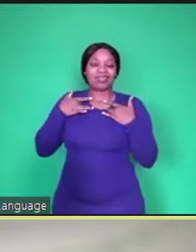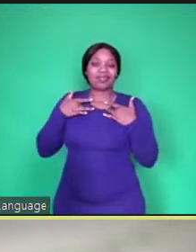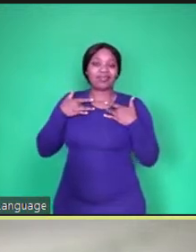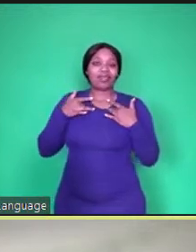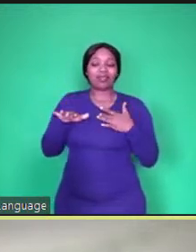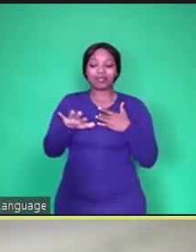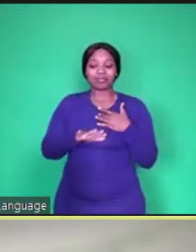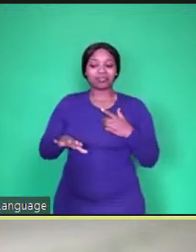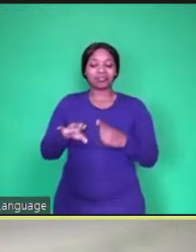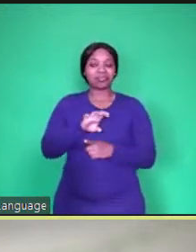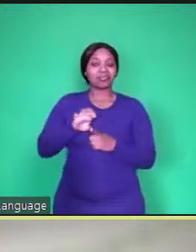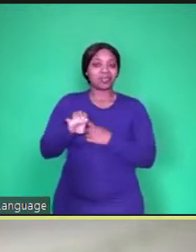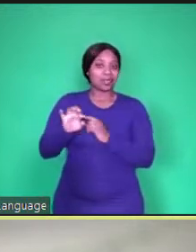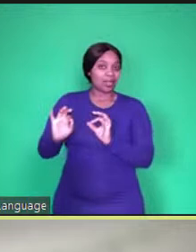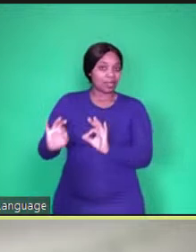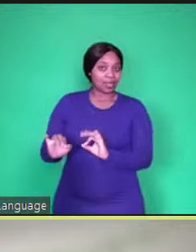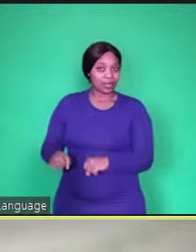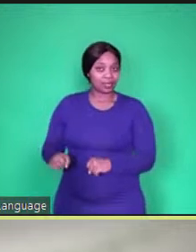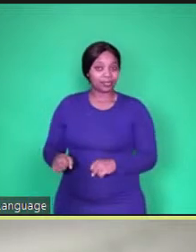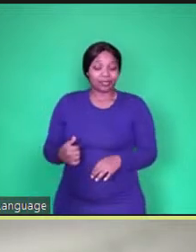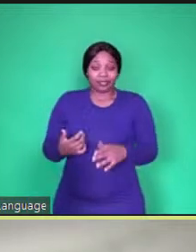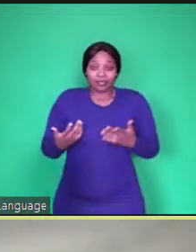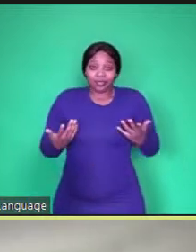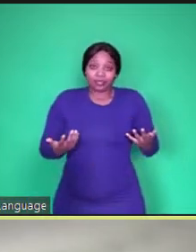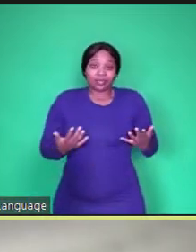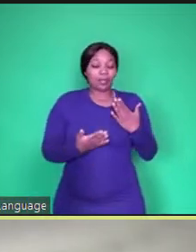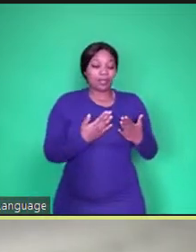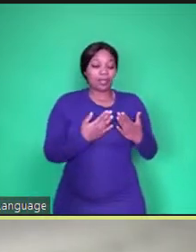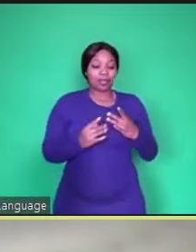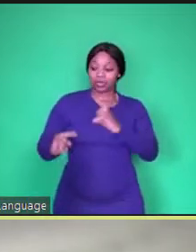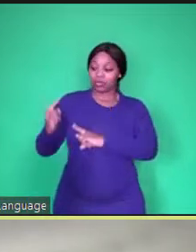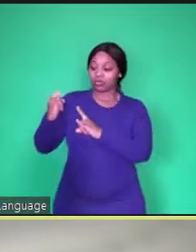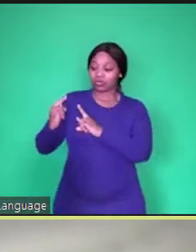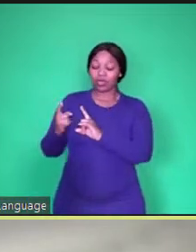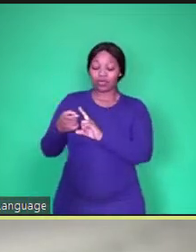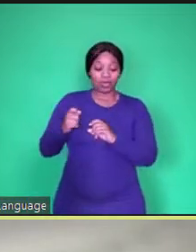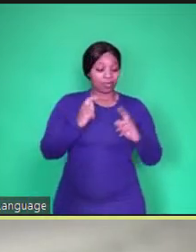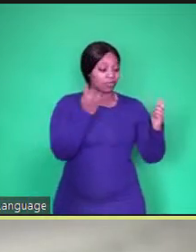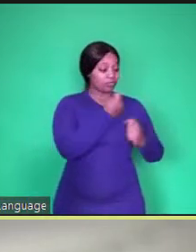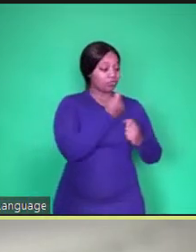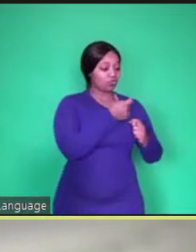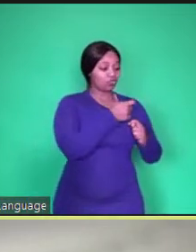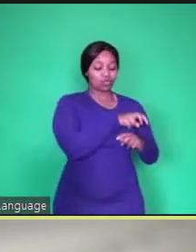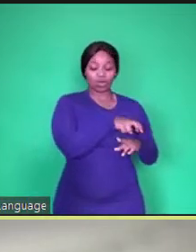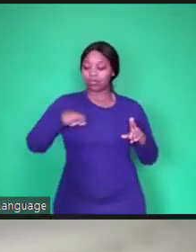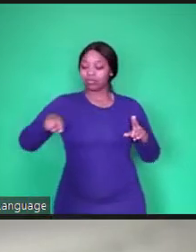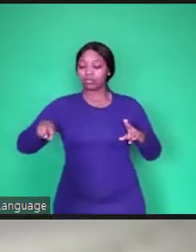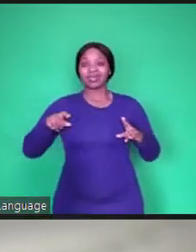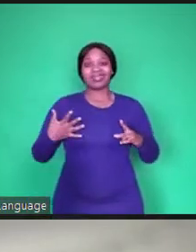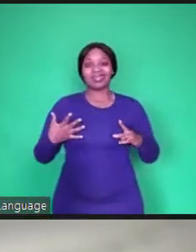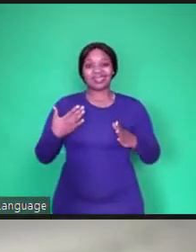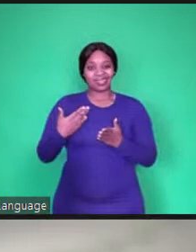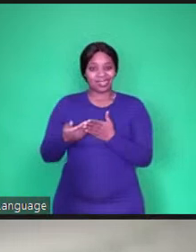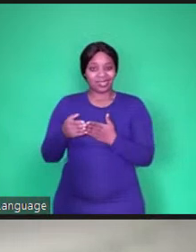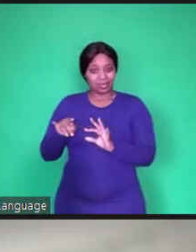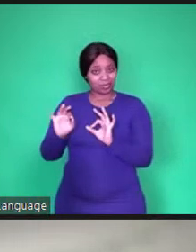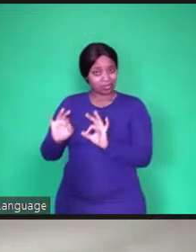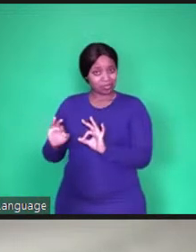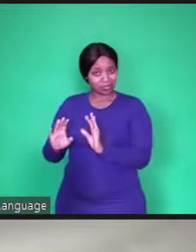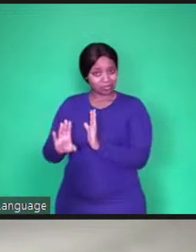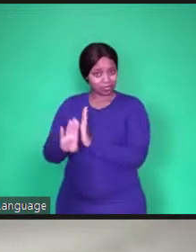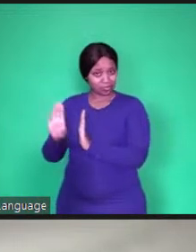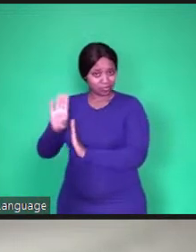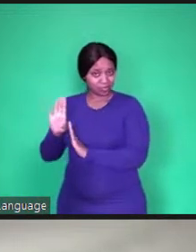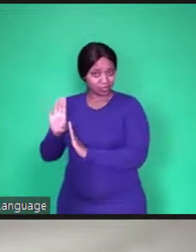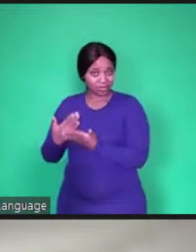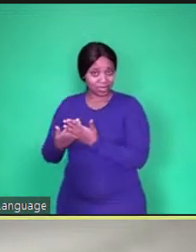environment? And so could rural to urban migration be a key mechanism for inclusive growth?